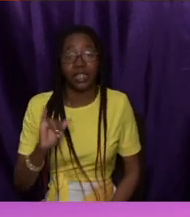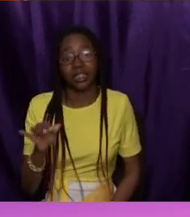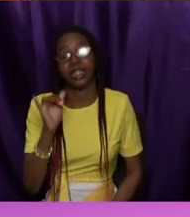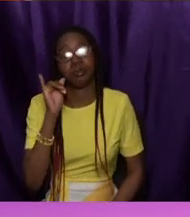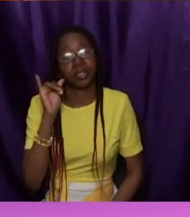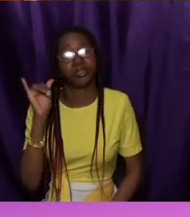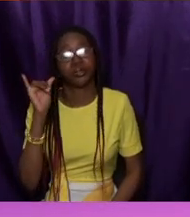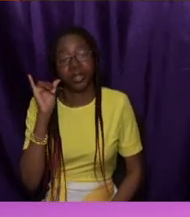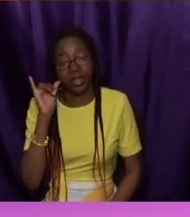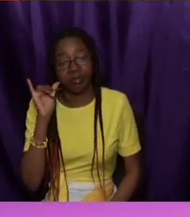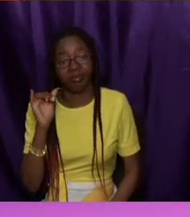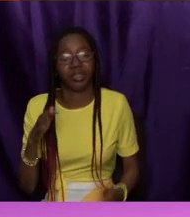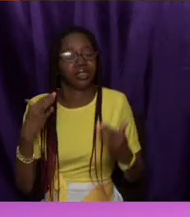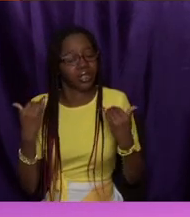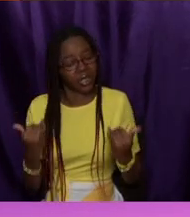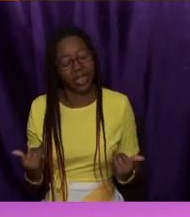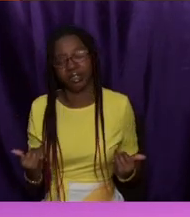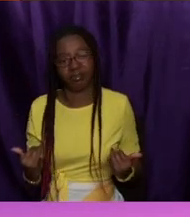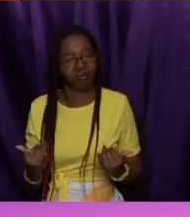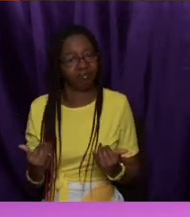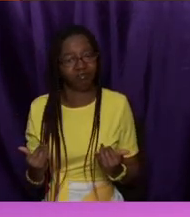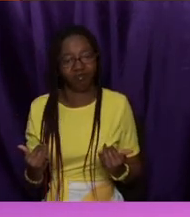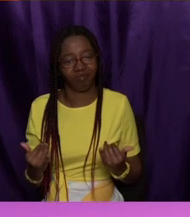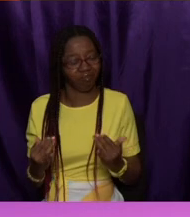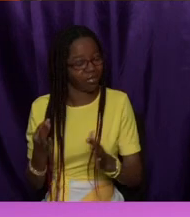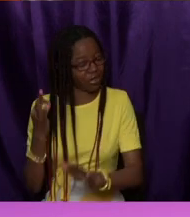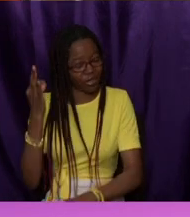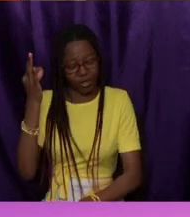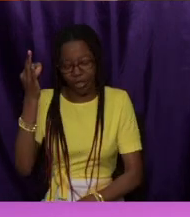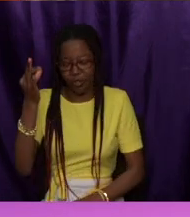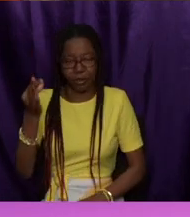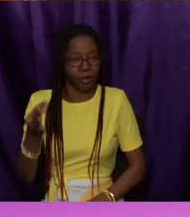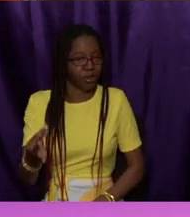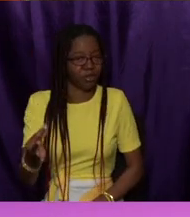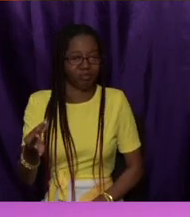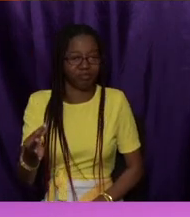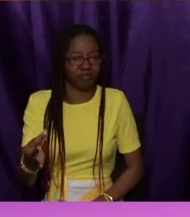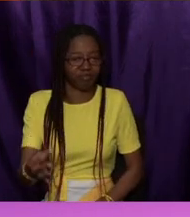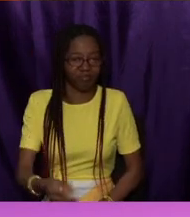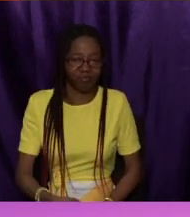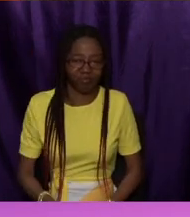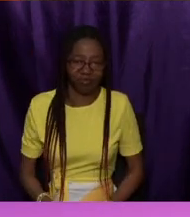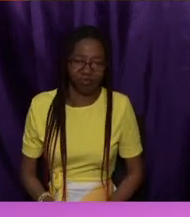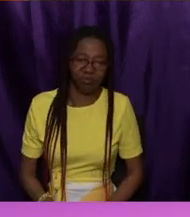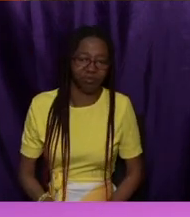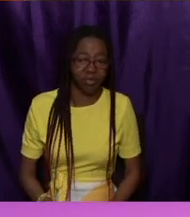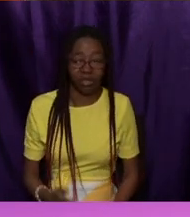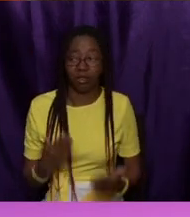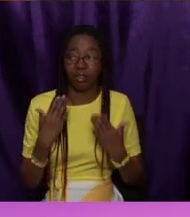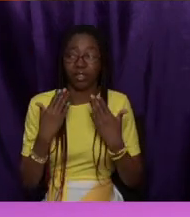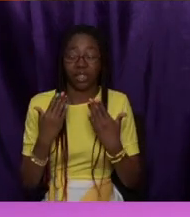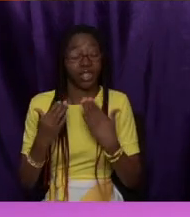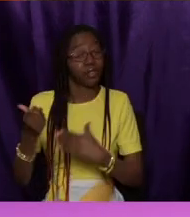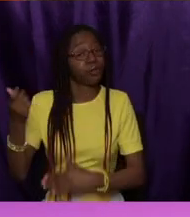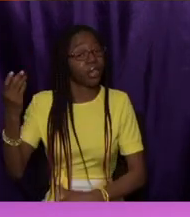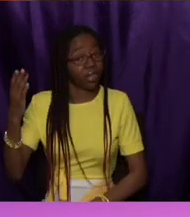yesterday, today, and forevermore. Thank you,